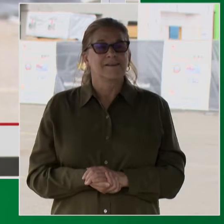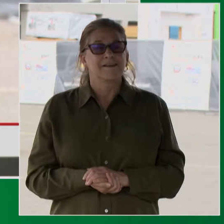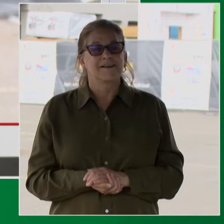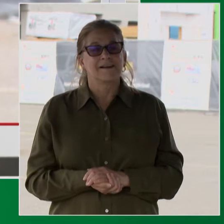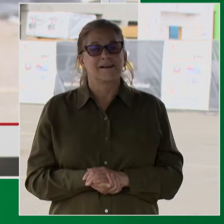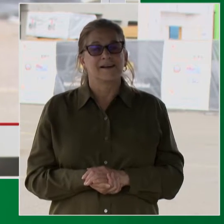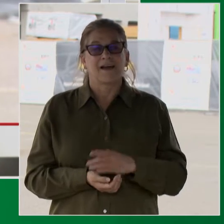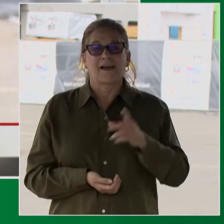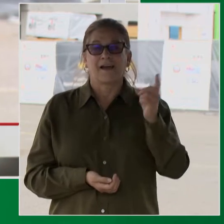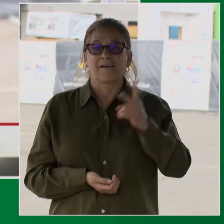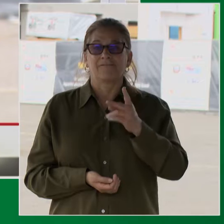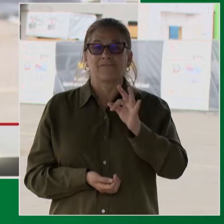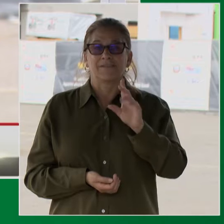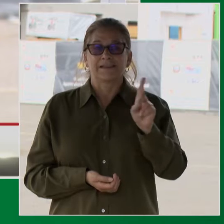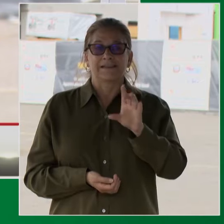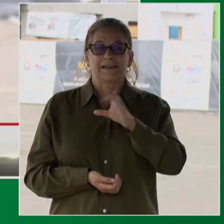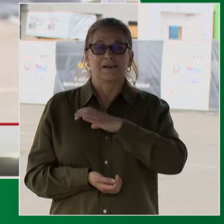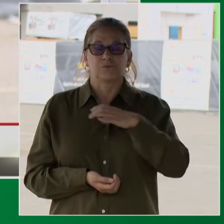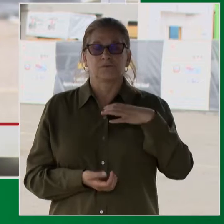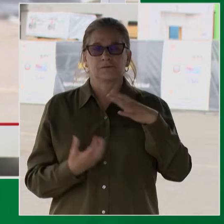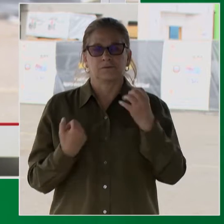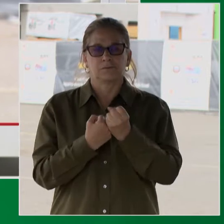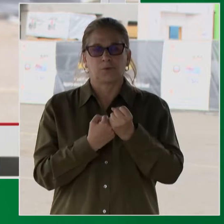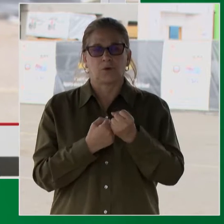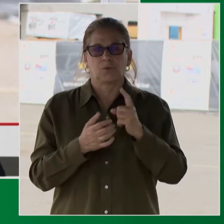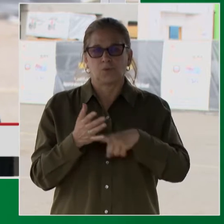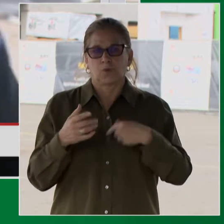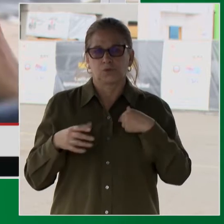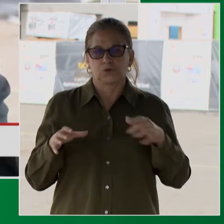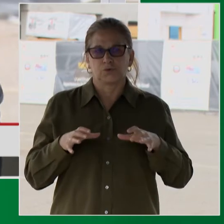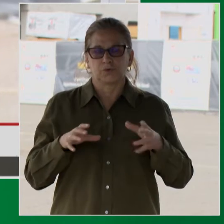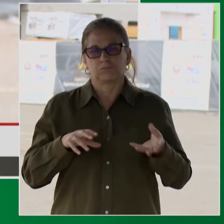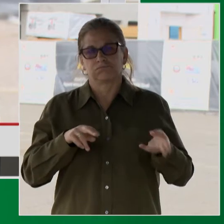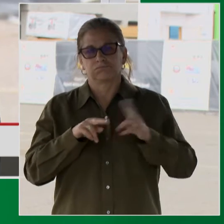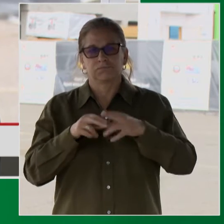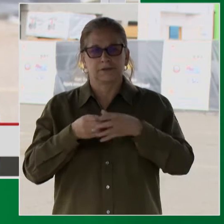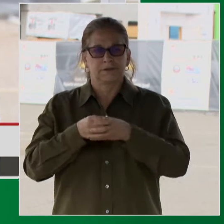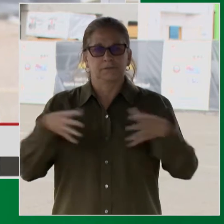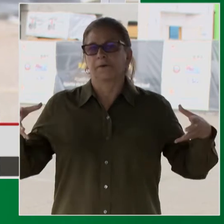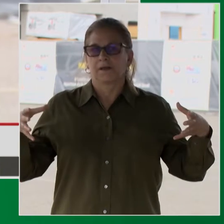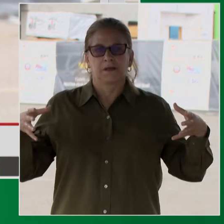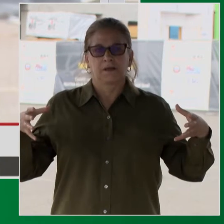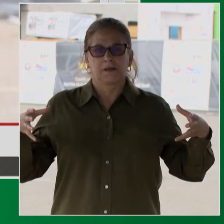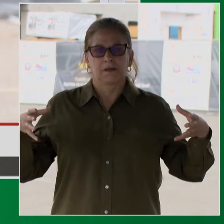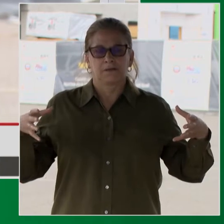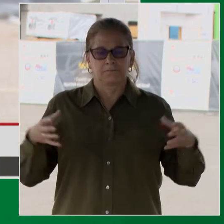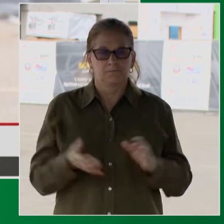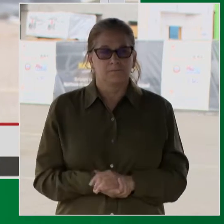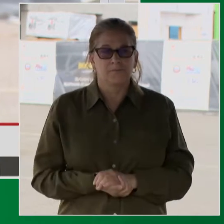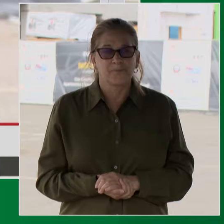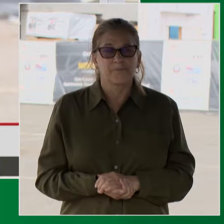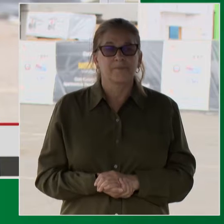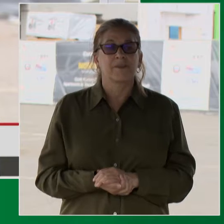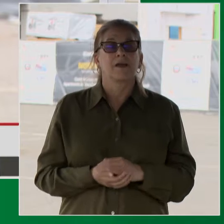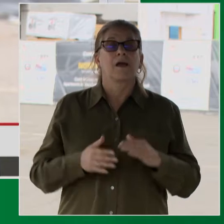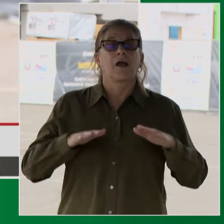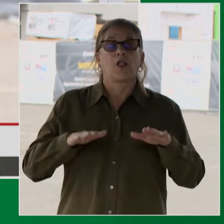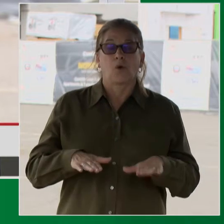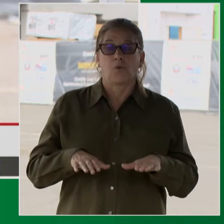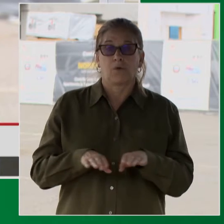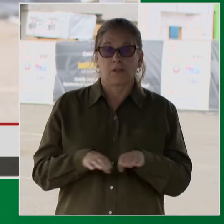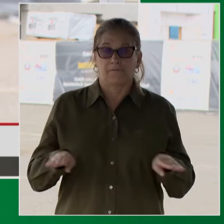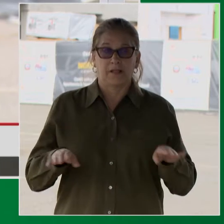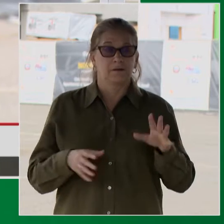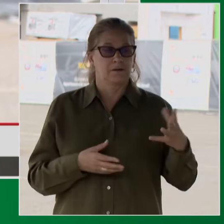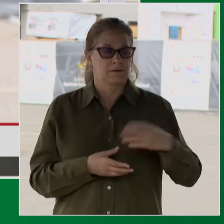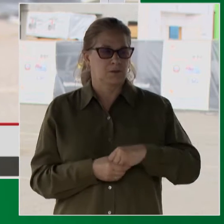Wisconsin Avenue for more density too. But we recognize that that's high level, that's very broad, and that these plans, the purpose of